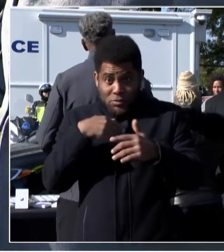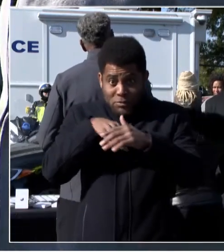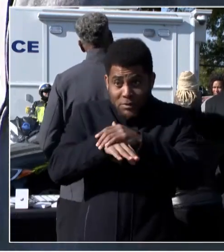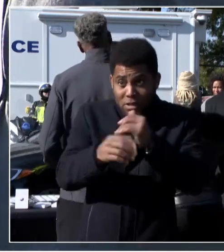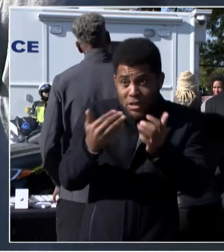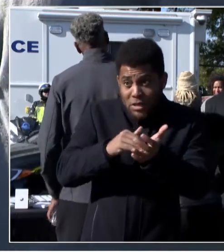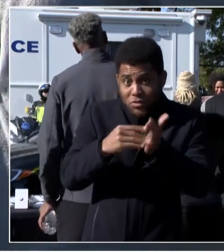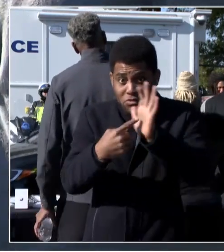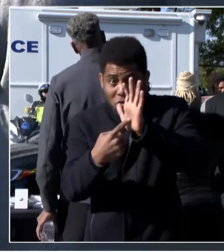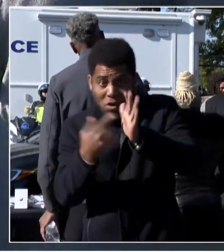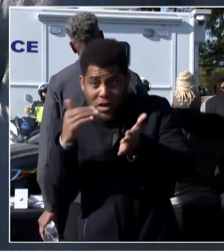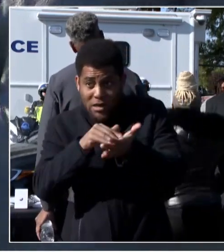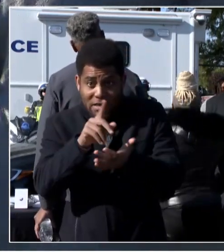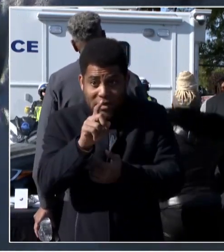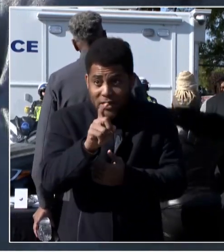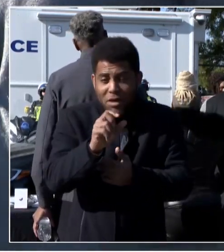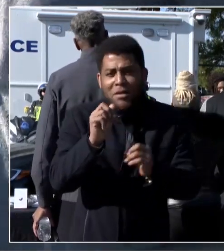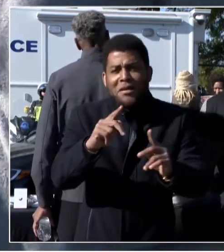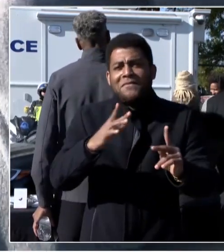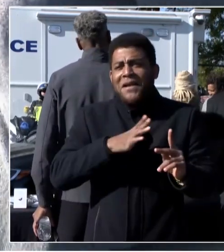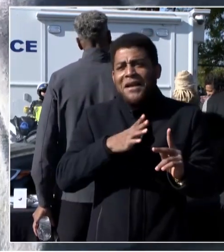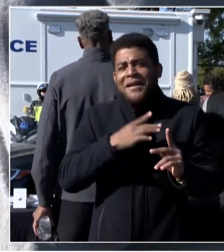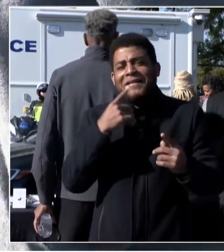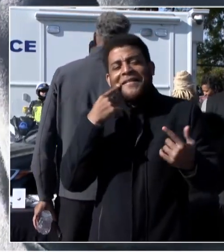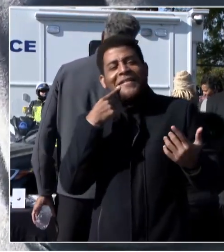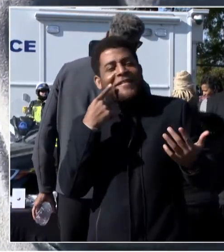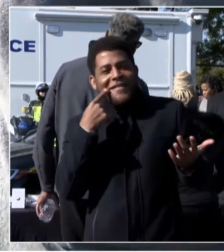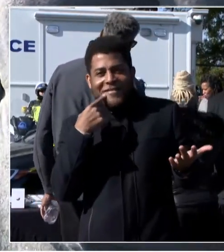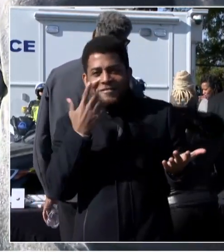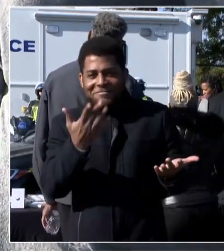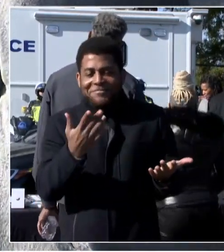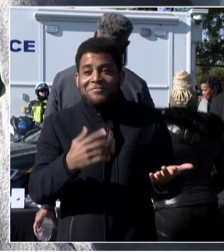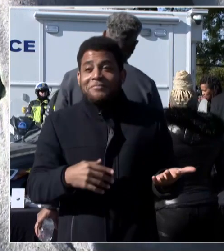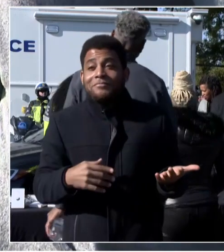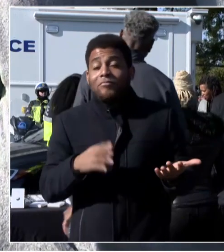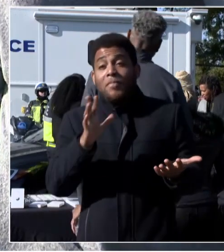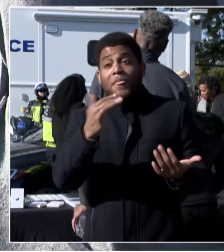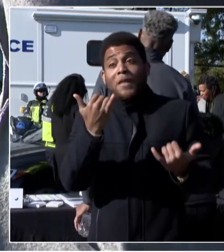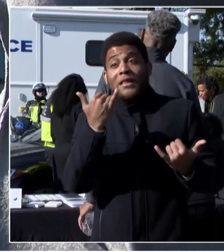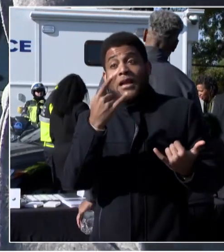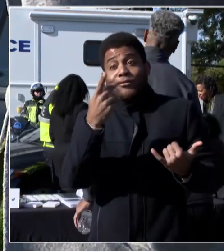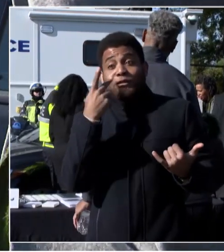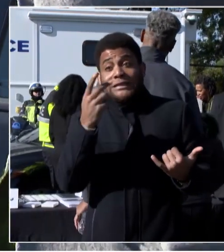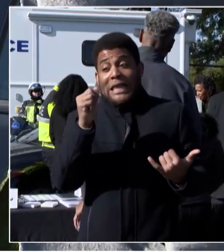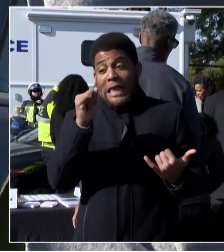okay. All right. So now, as I'm here in the vehicle, we have our air tag. Oh.